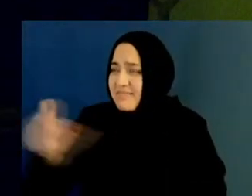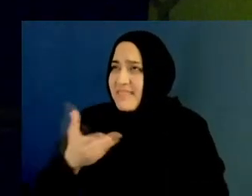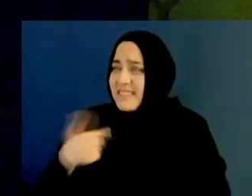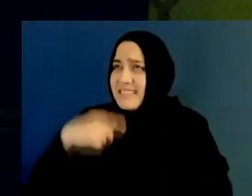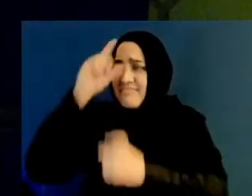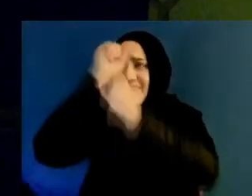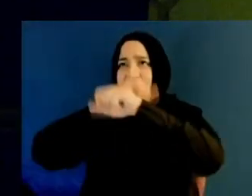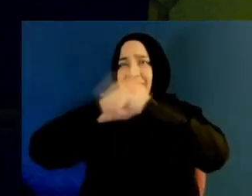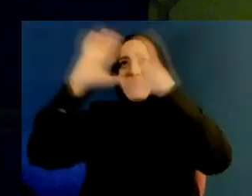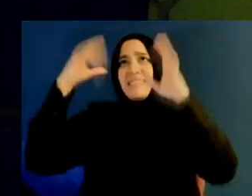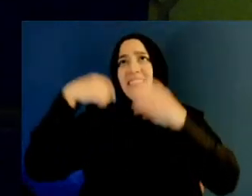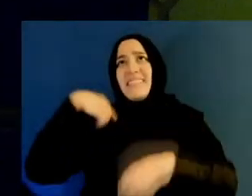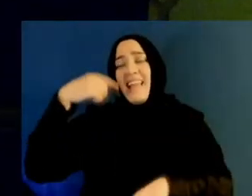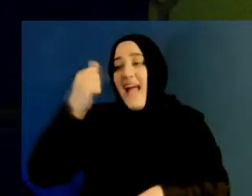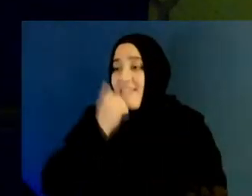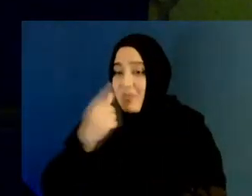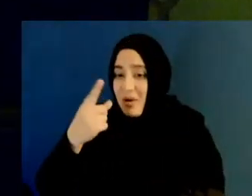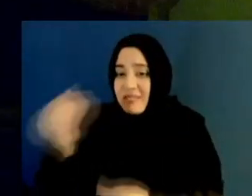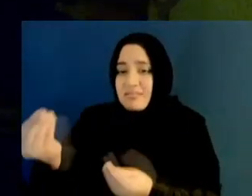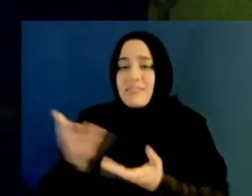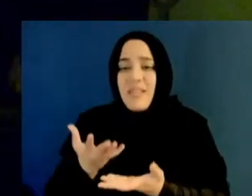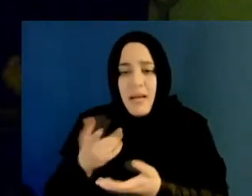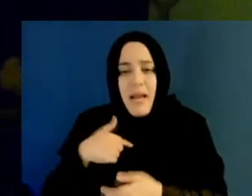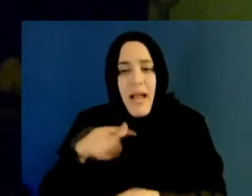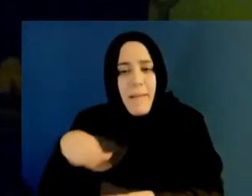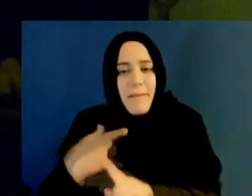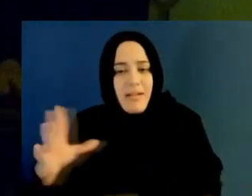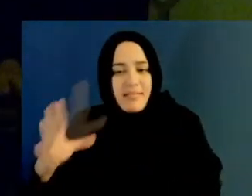Abul Fadl al-Abbas may have fallen.